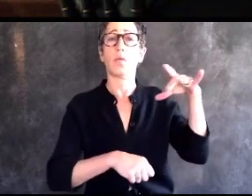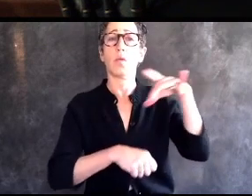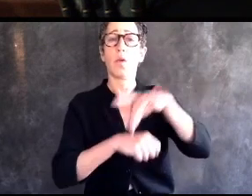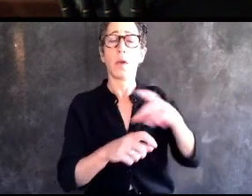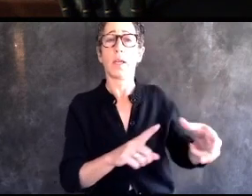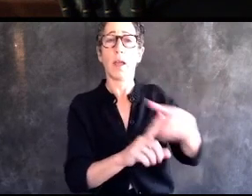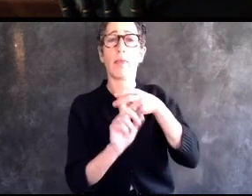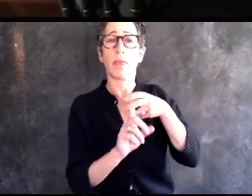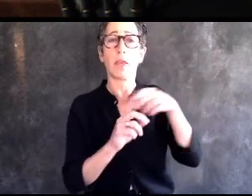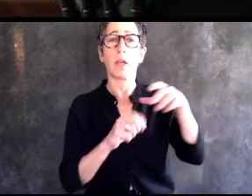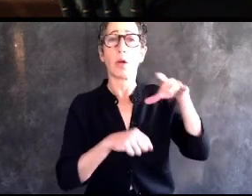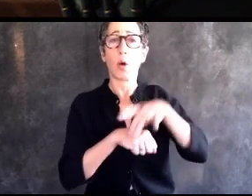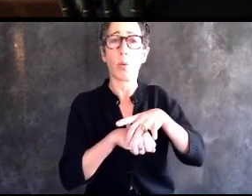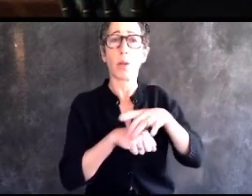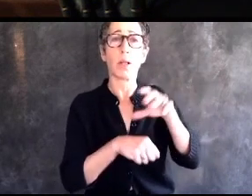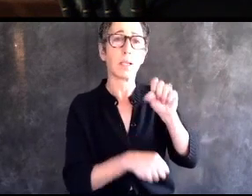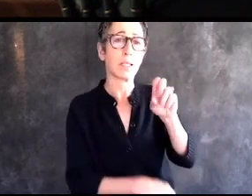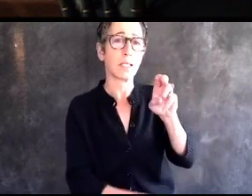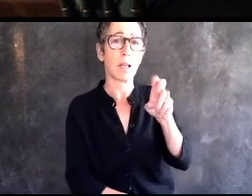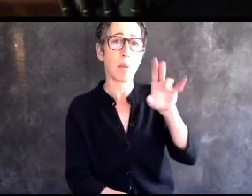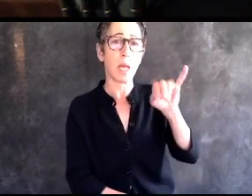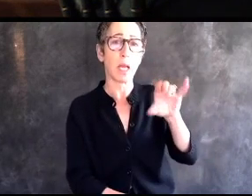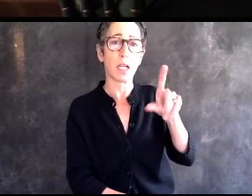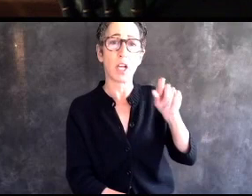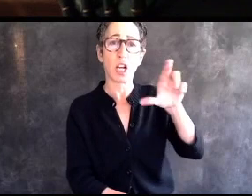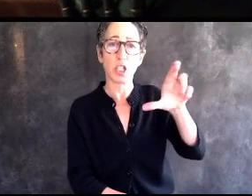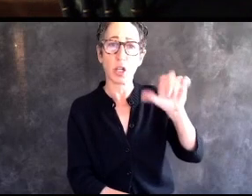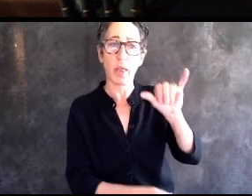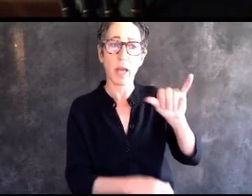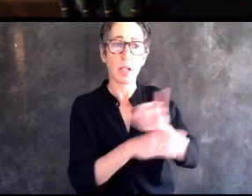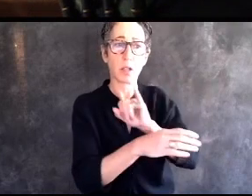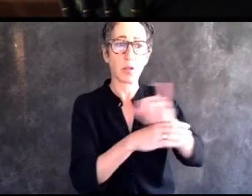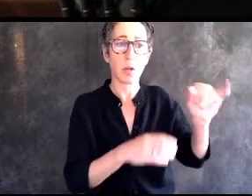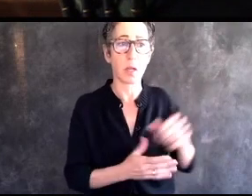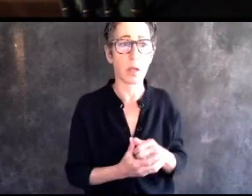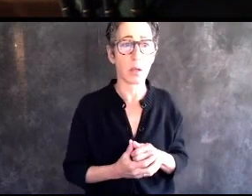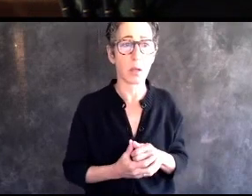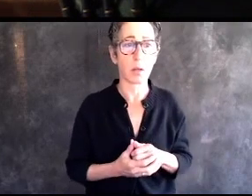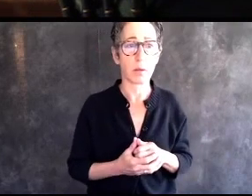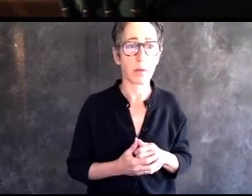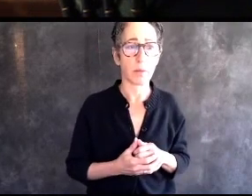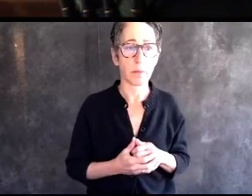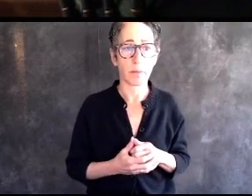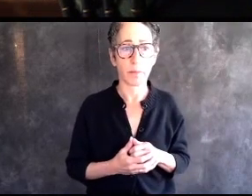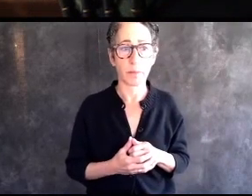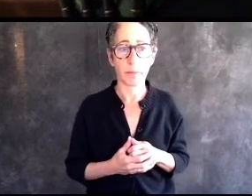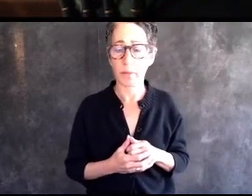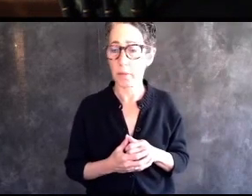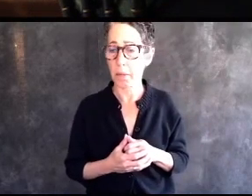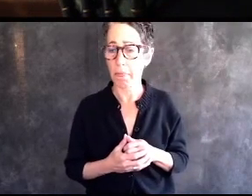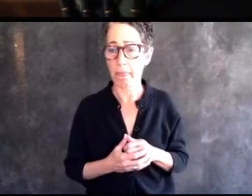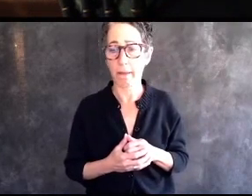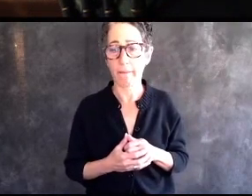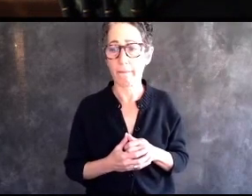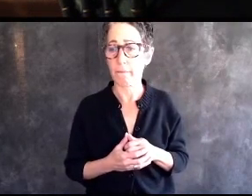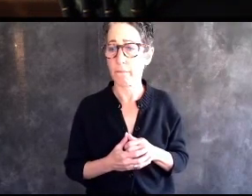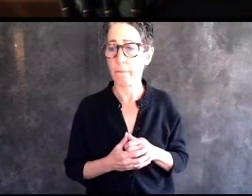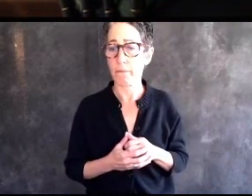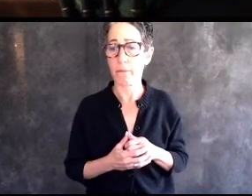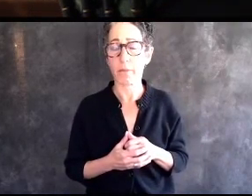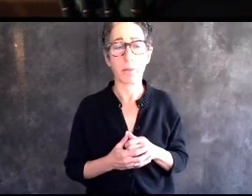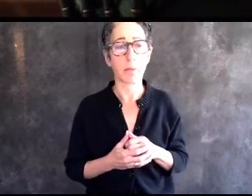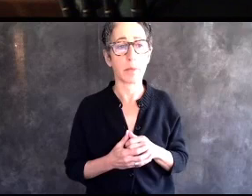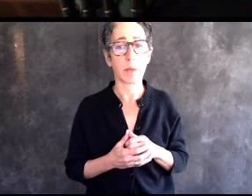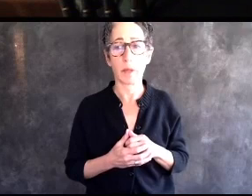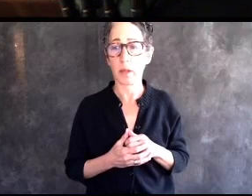future of AI. Yeah. The earthquake, although comparable in scale compared to the one that we had in 1999, which was really